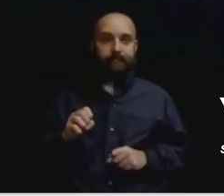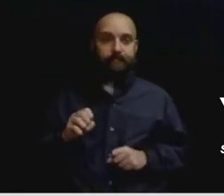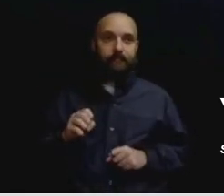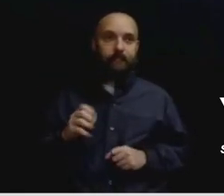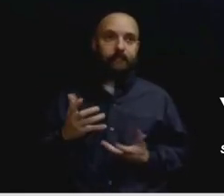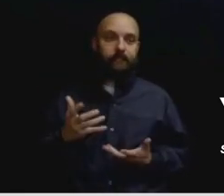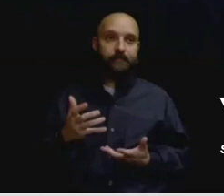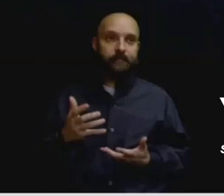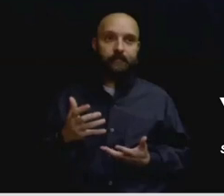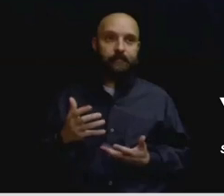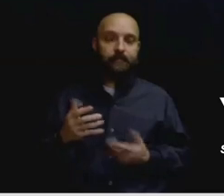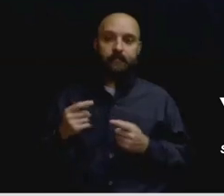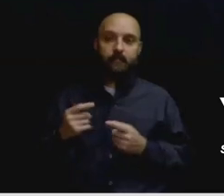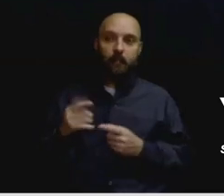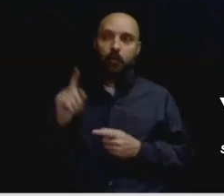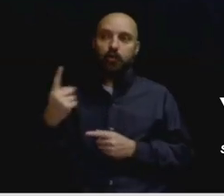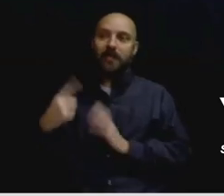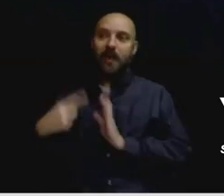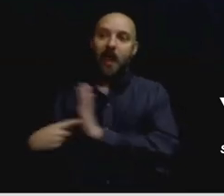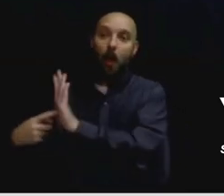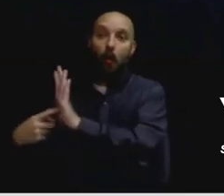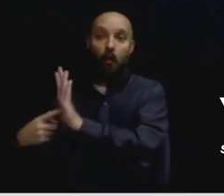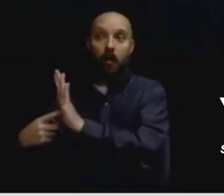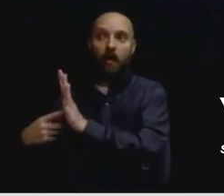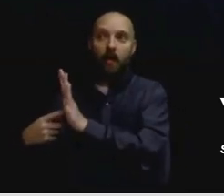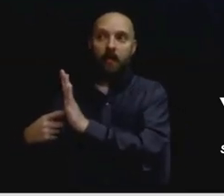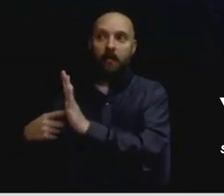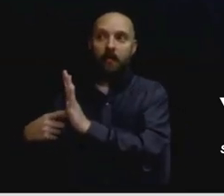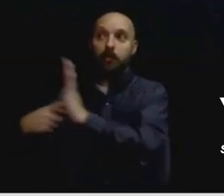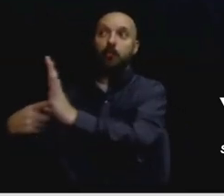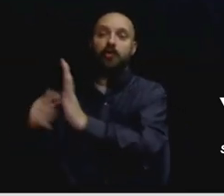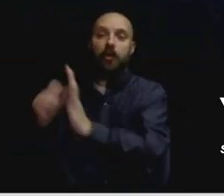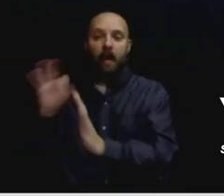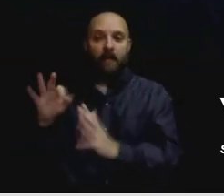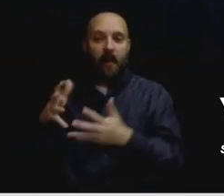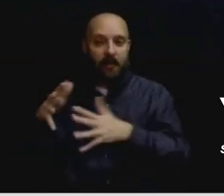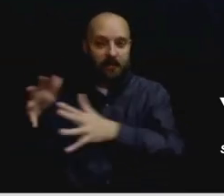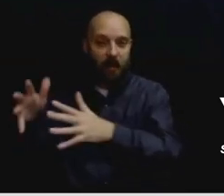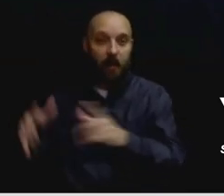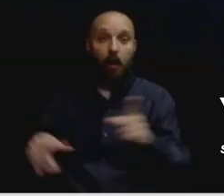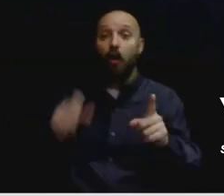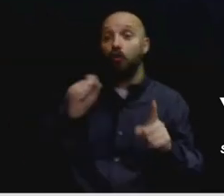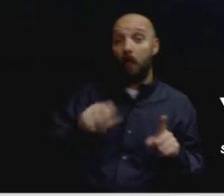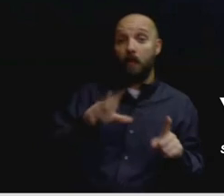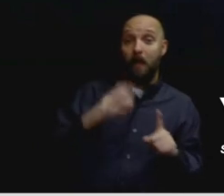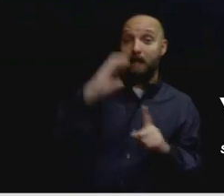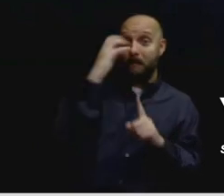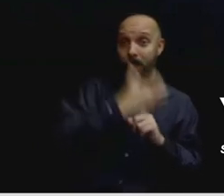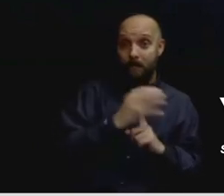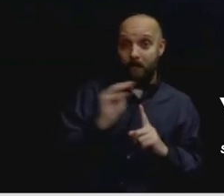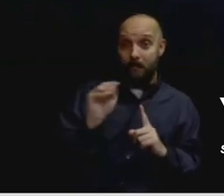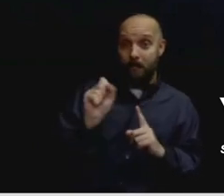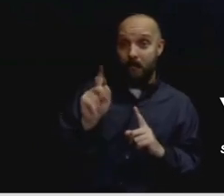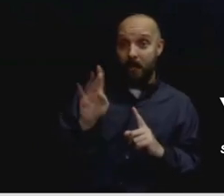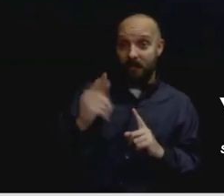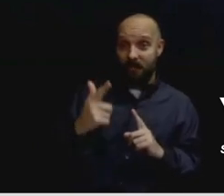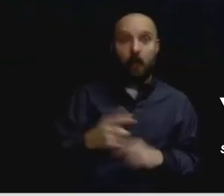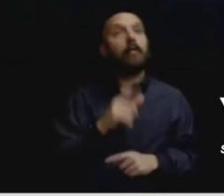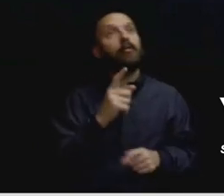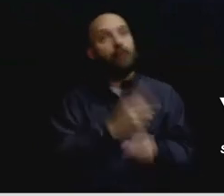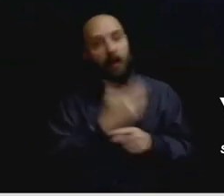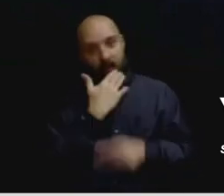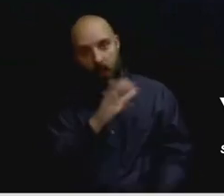an outward expression of anxiety or discomfort. And so it could be masking. It could be masking too. Thank you, Chloe. So